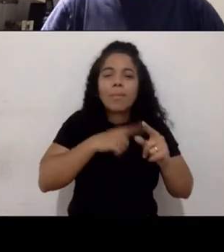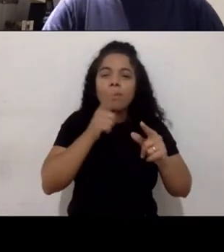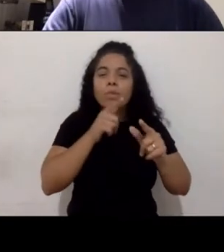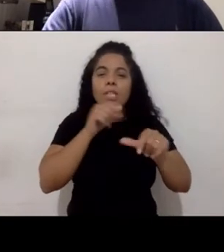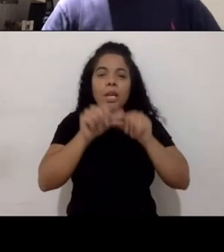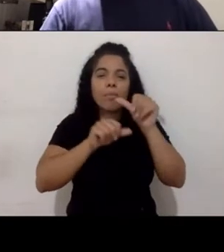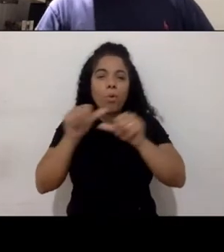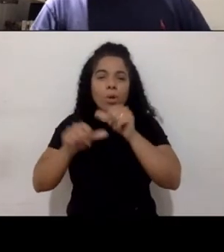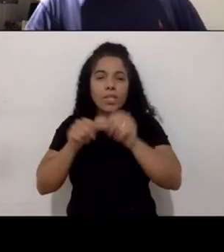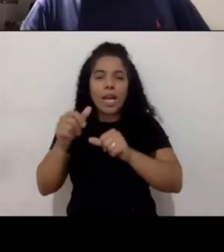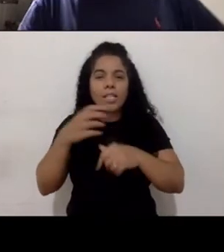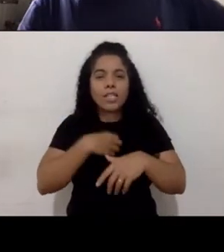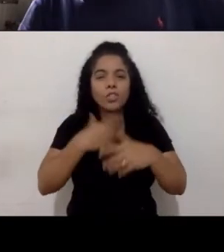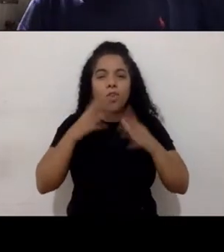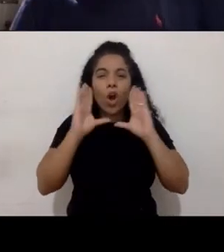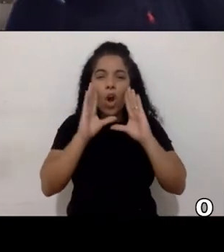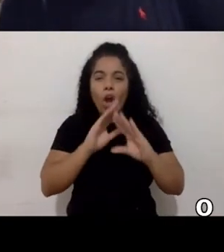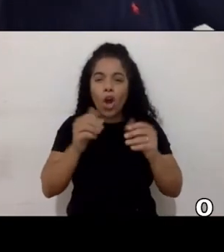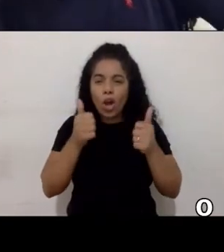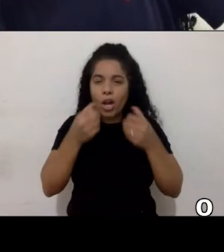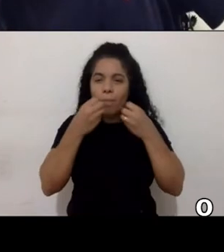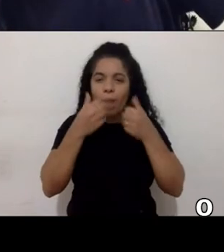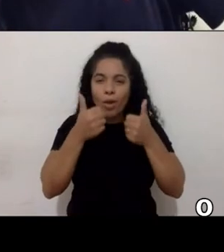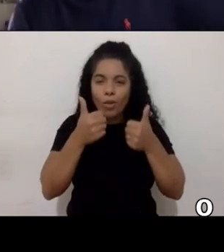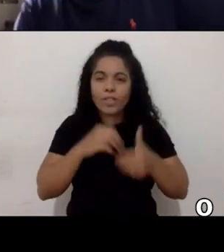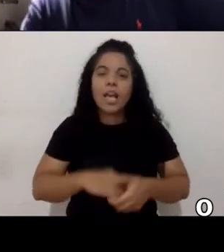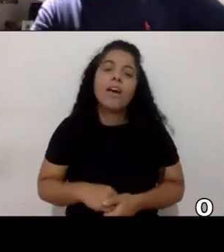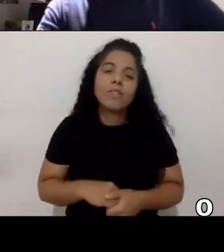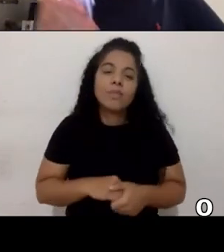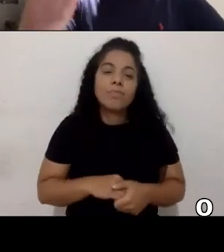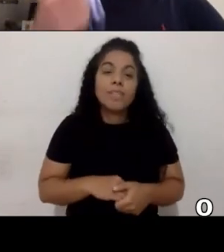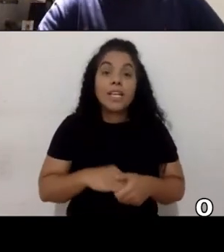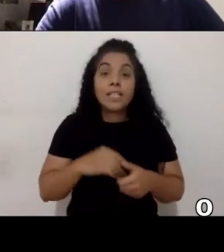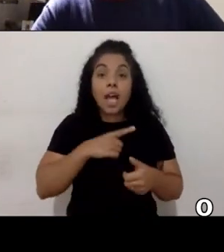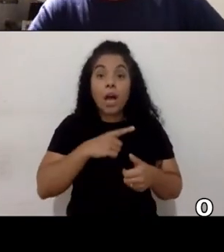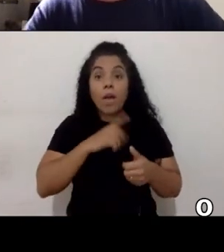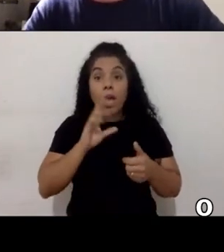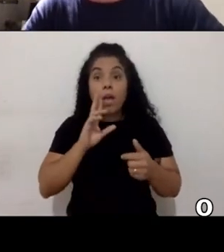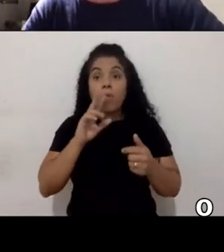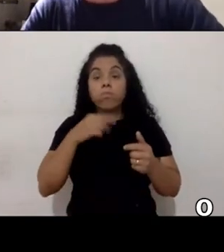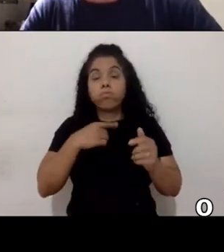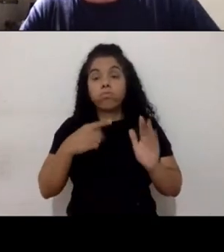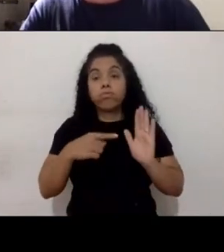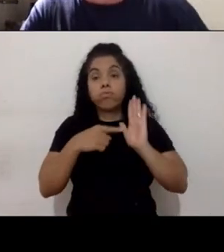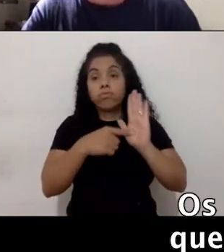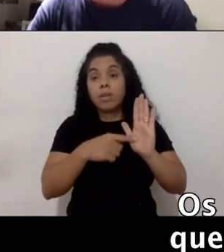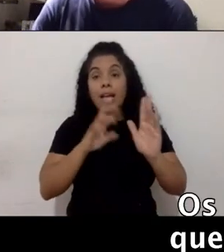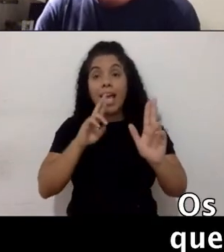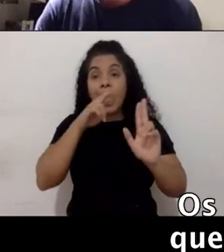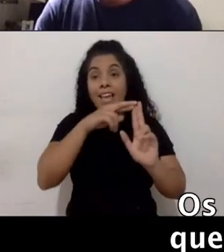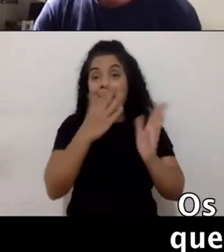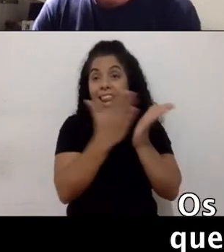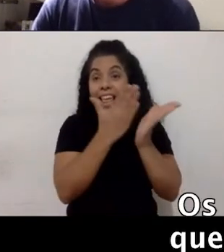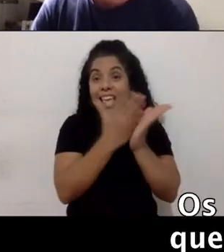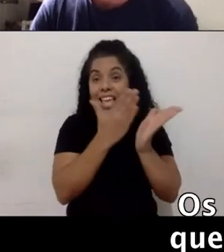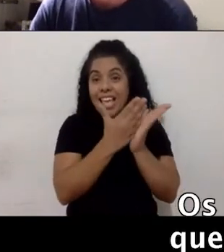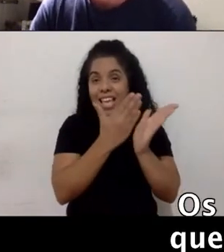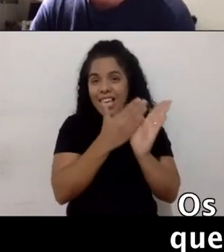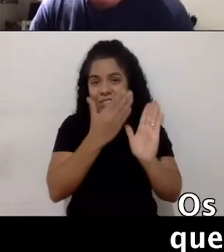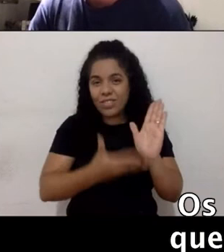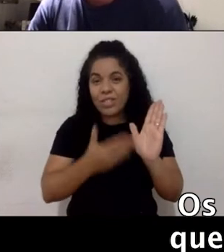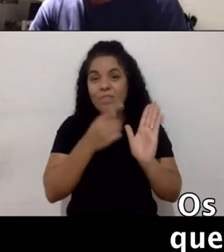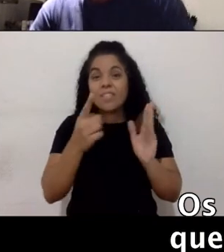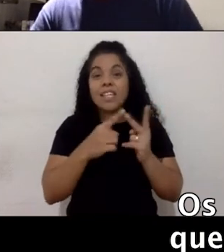So I'll close with a few references to books. So the Infrastructure as Code book is the one that I wrote. These other books are